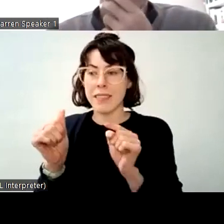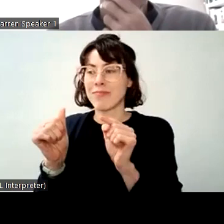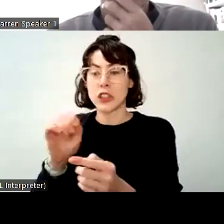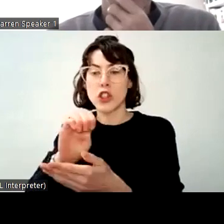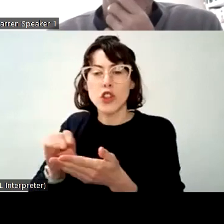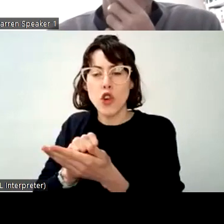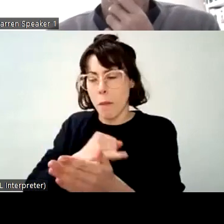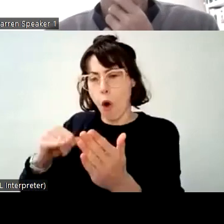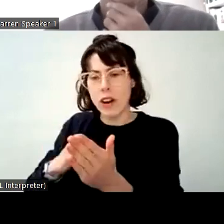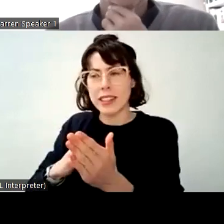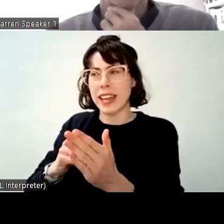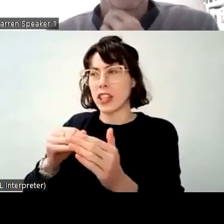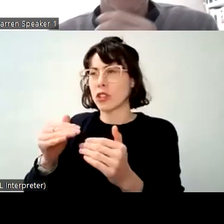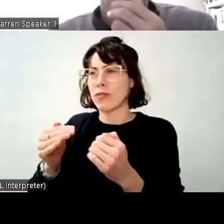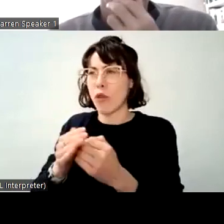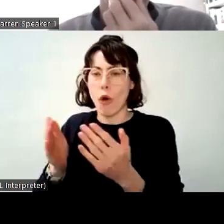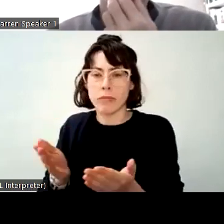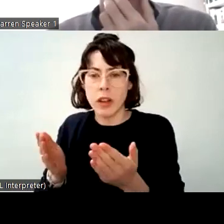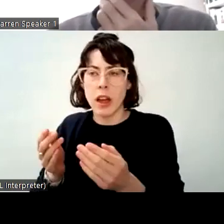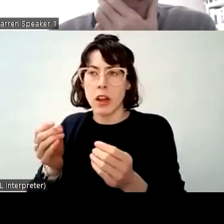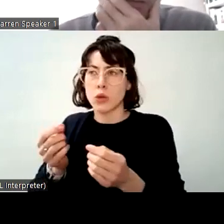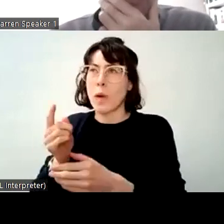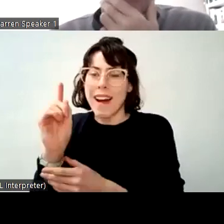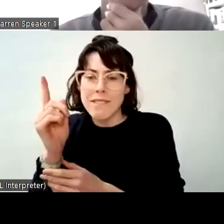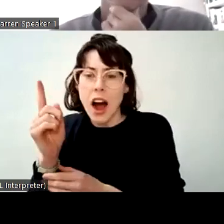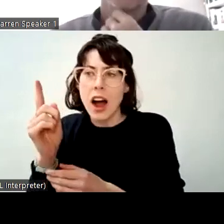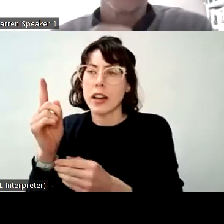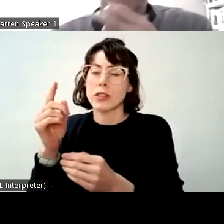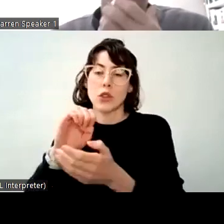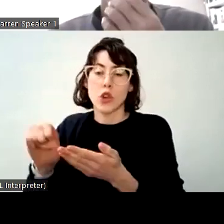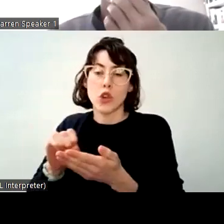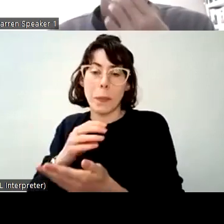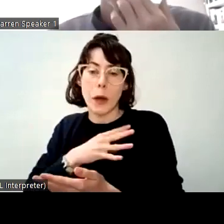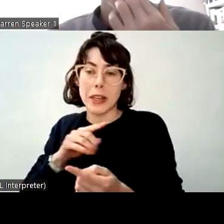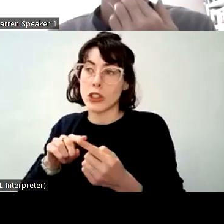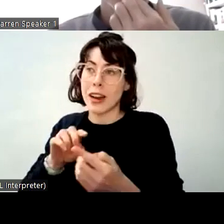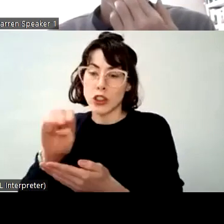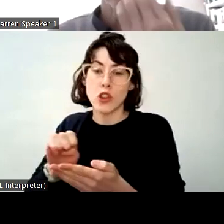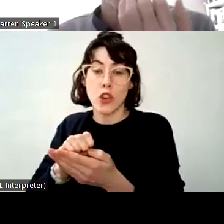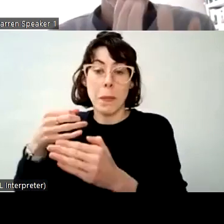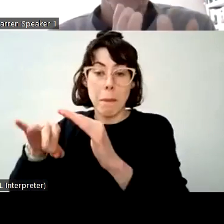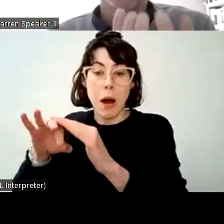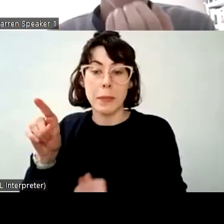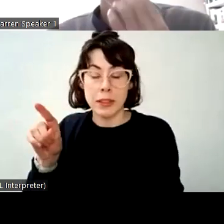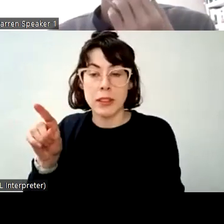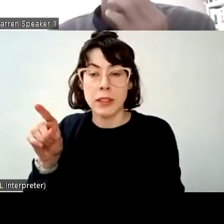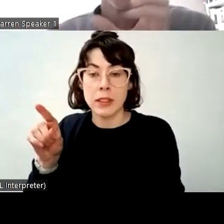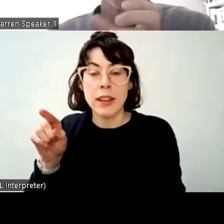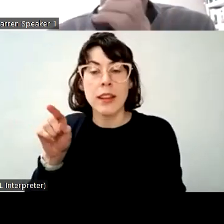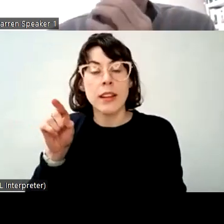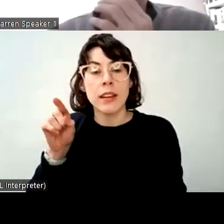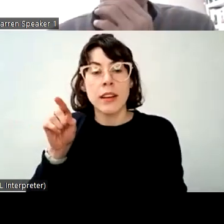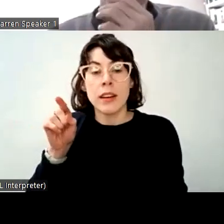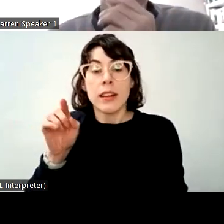provides information and advice to the European Commission and the European Parliament. They have a major piece on kind